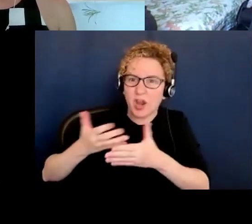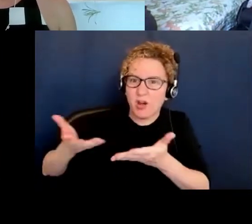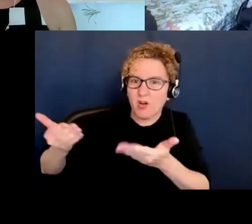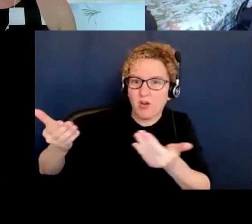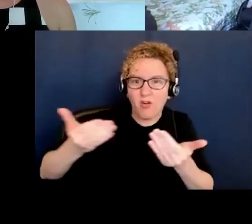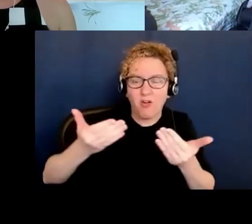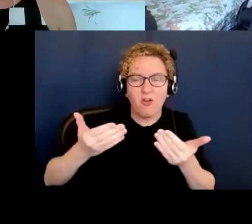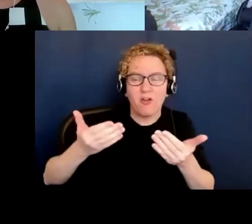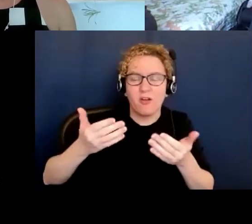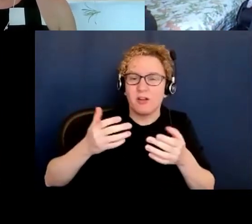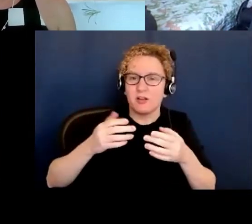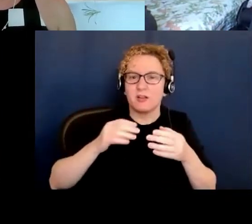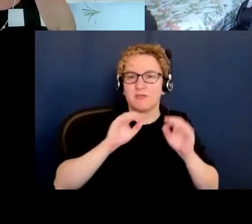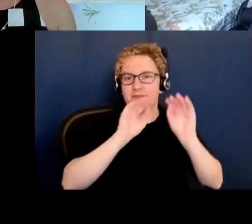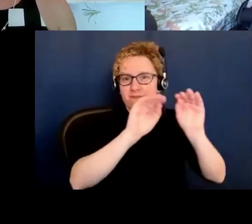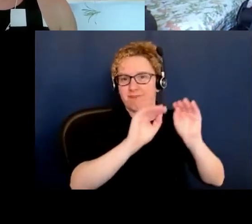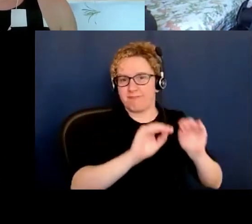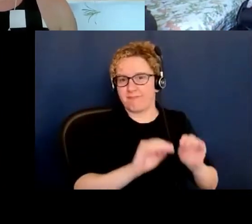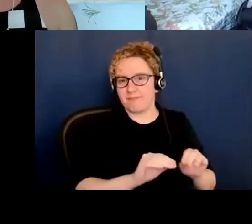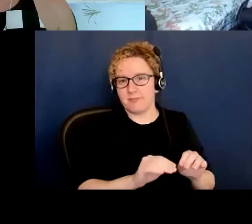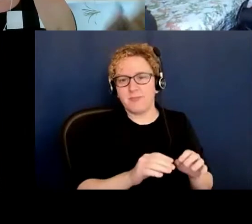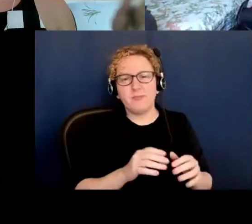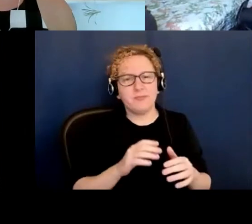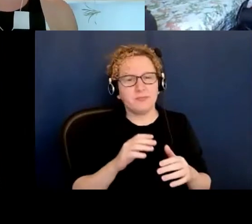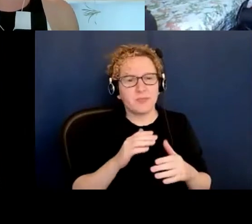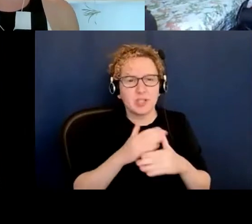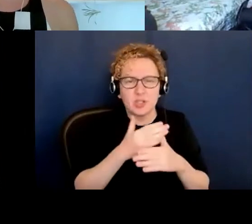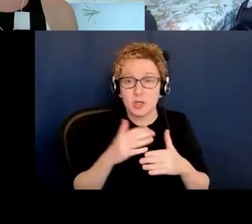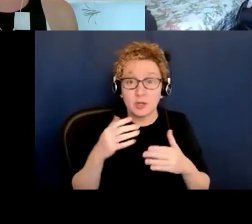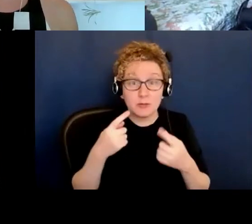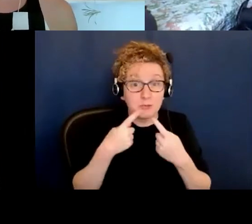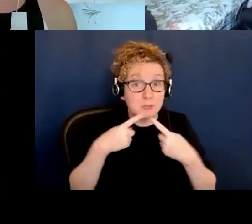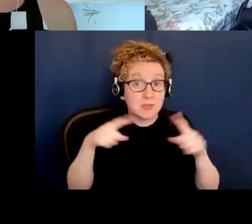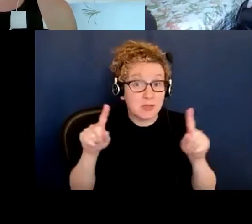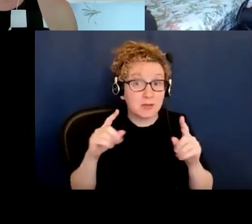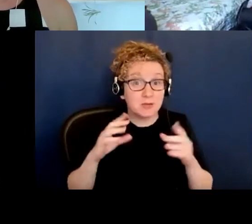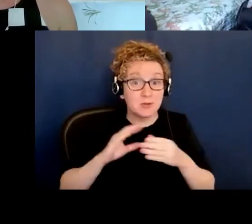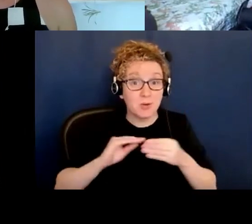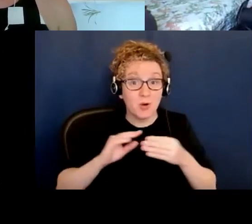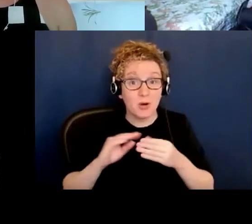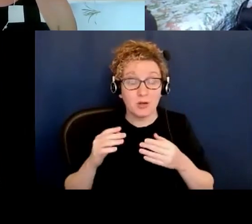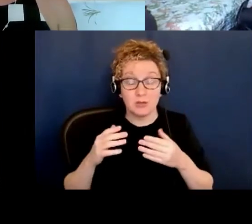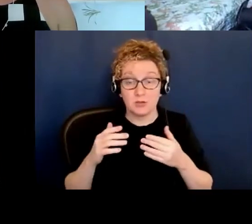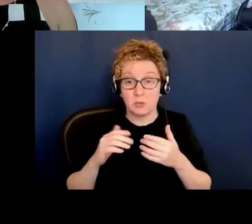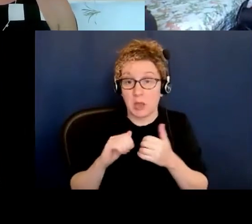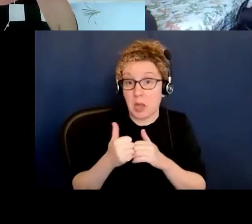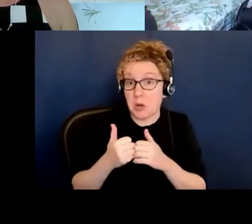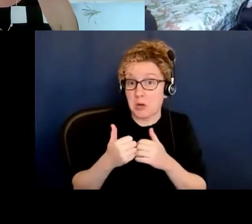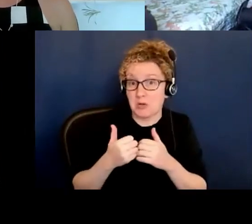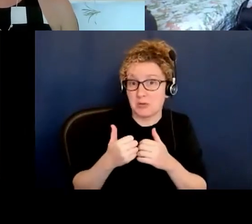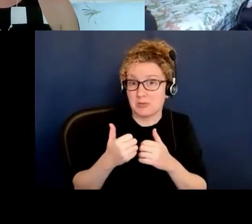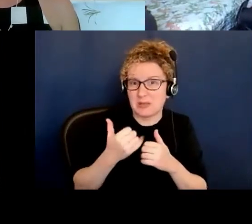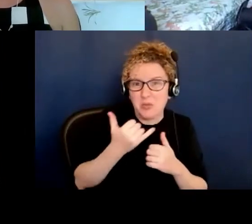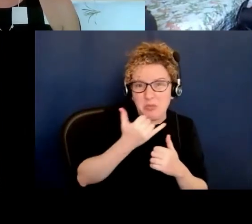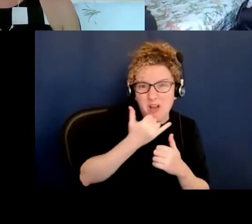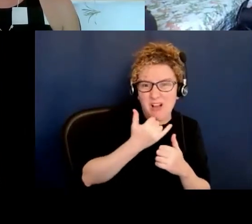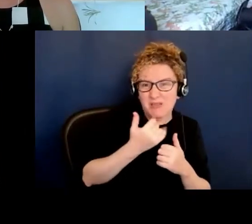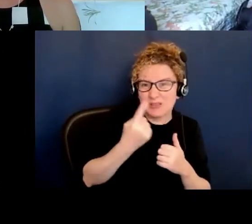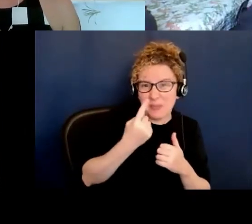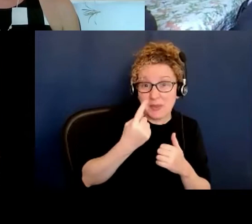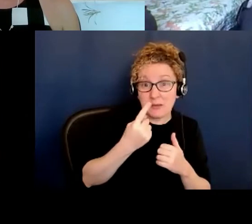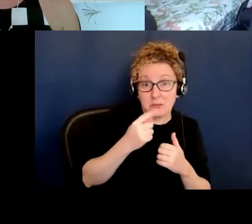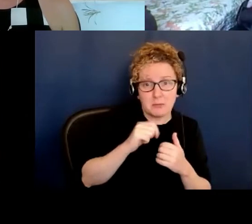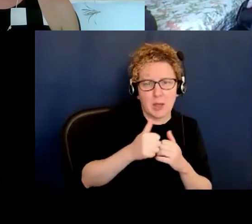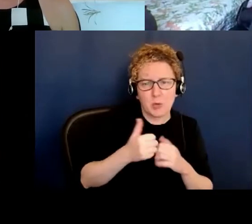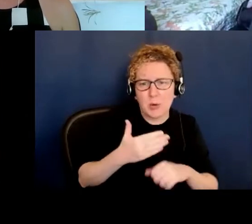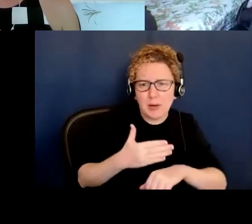to share whether they're the success stories or what could have gone better. And so it's really a